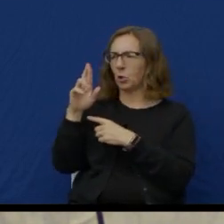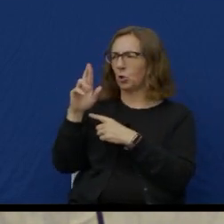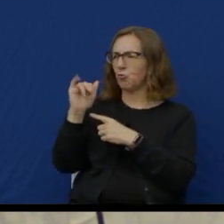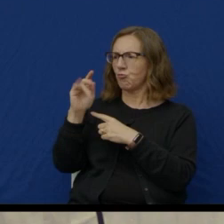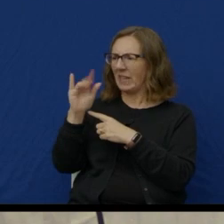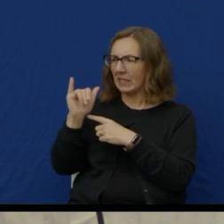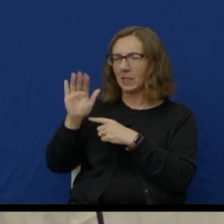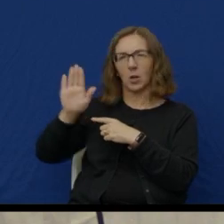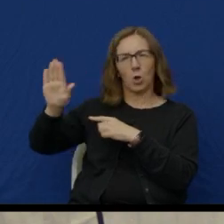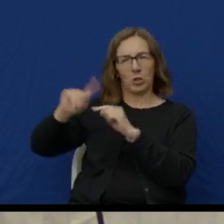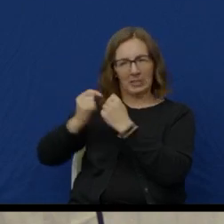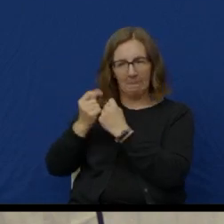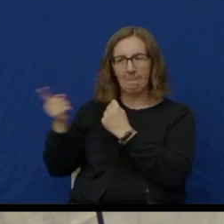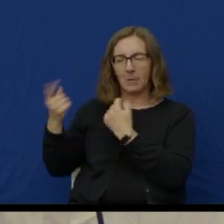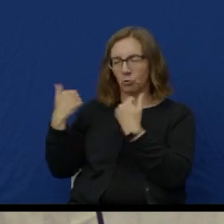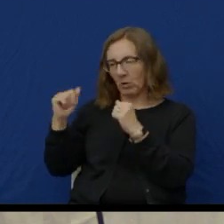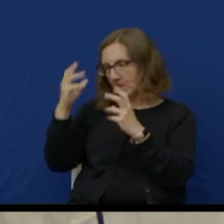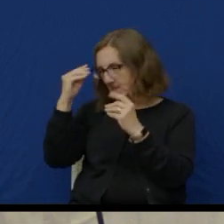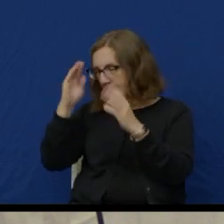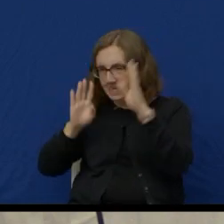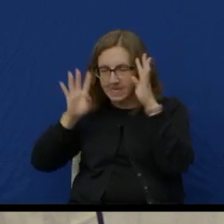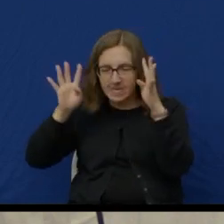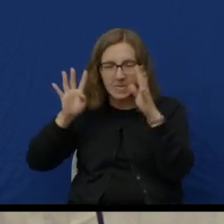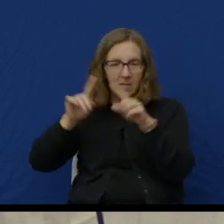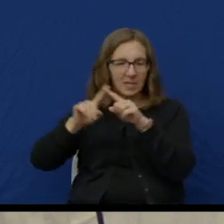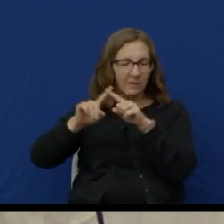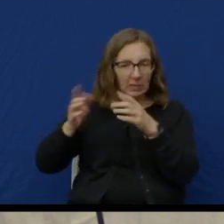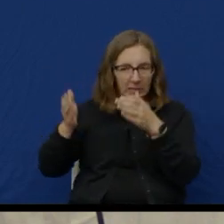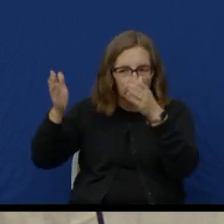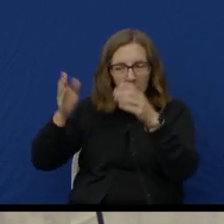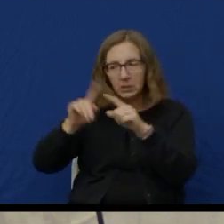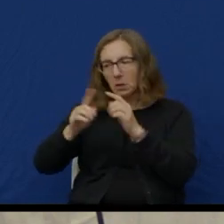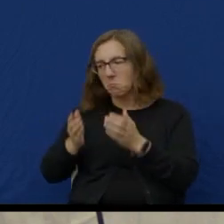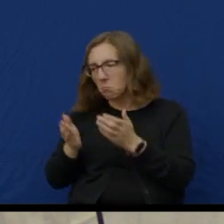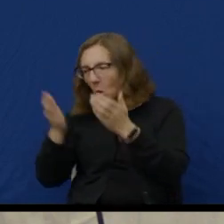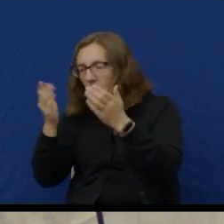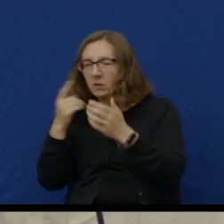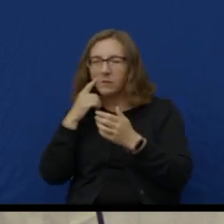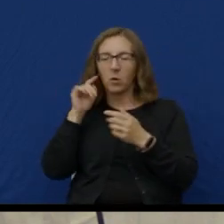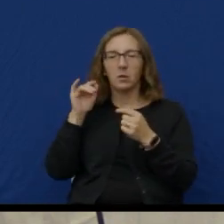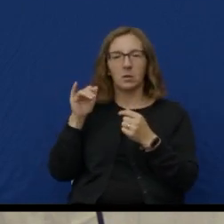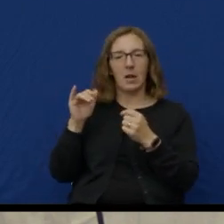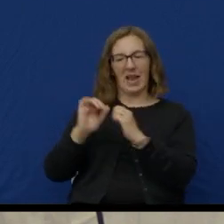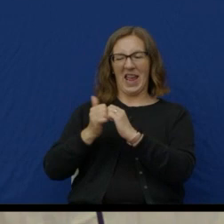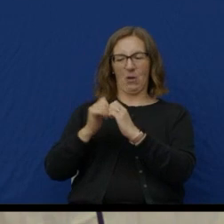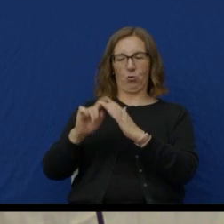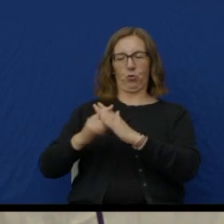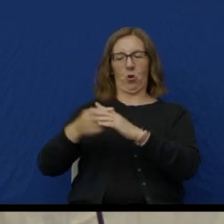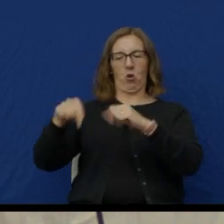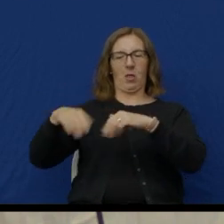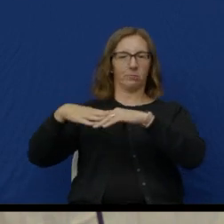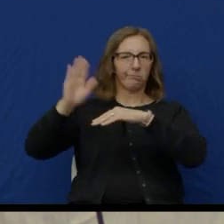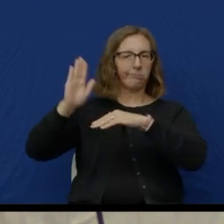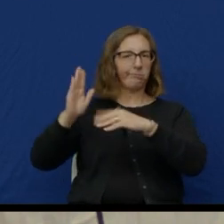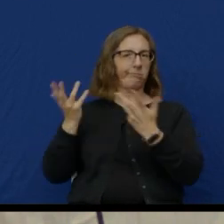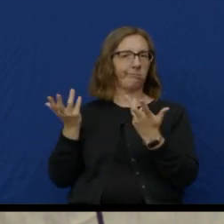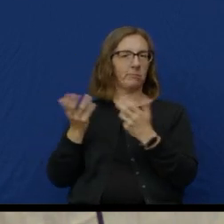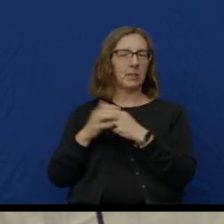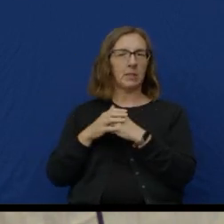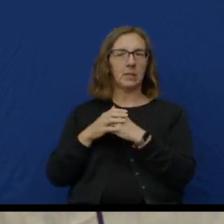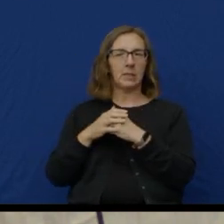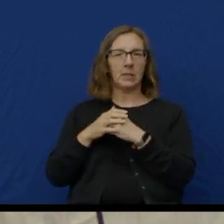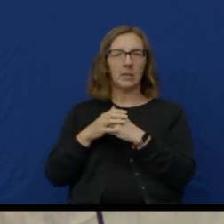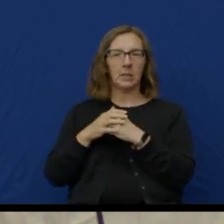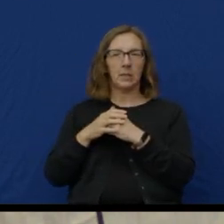some suggestions or a proposal that'll be a great conversation, a place to start that conversation. I don't know that they have